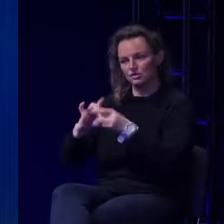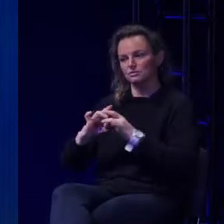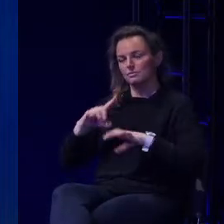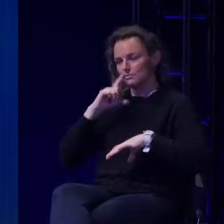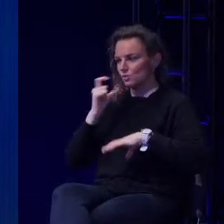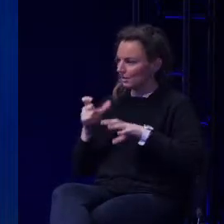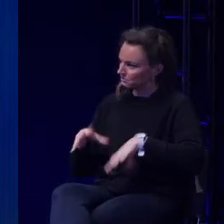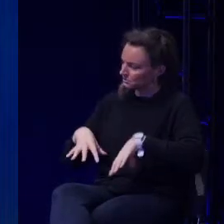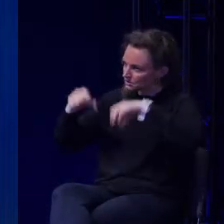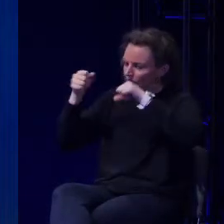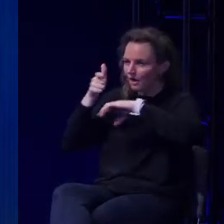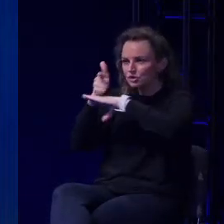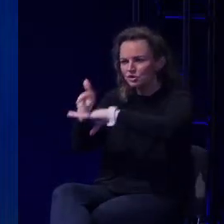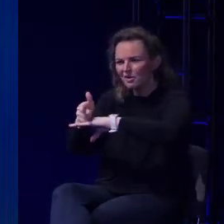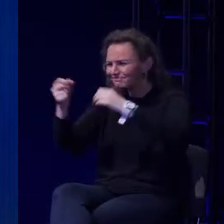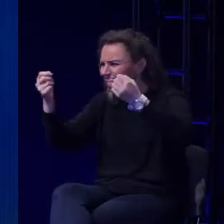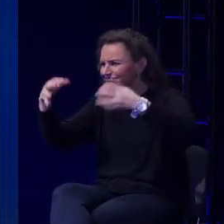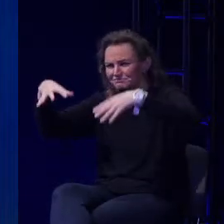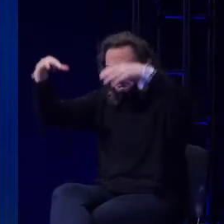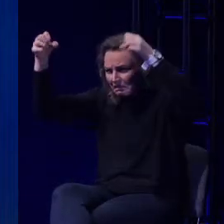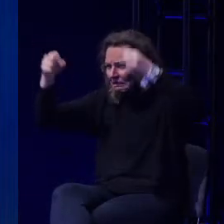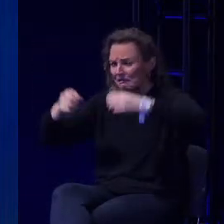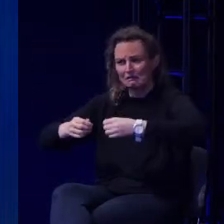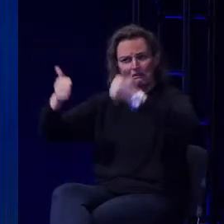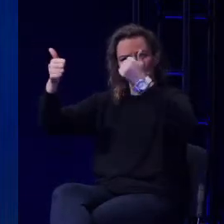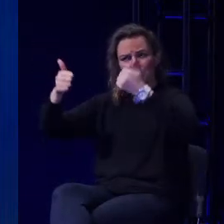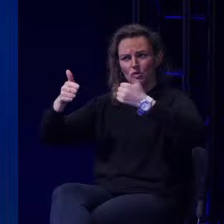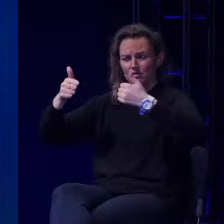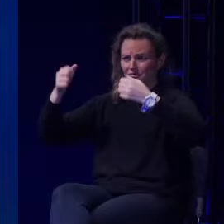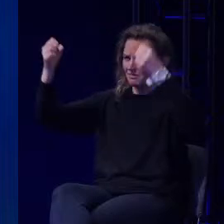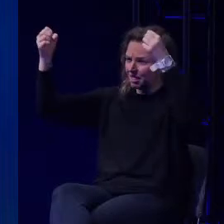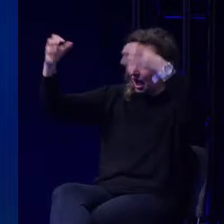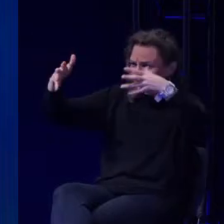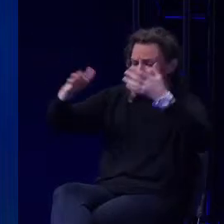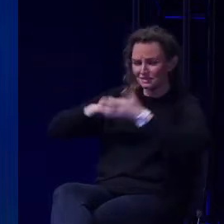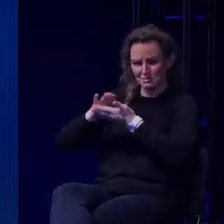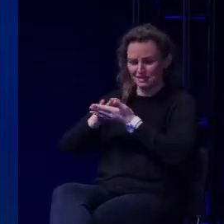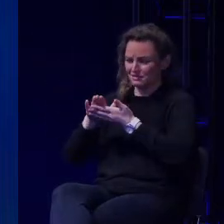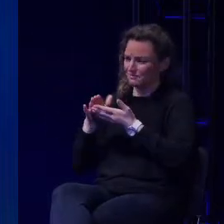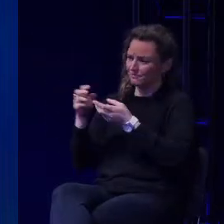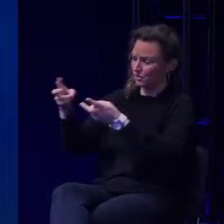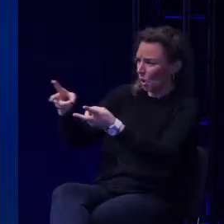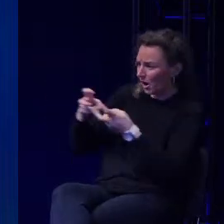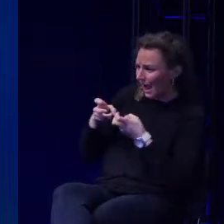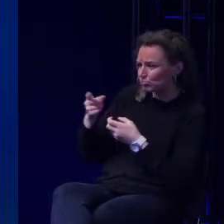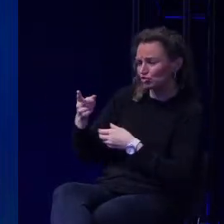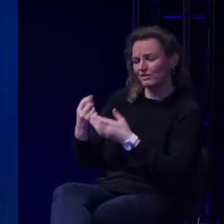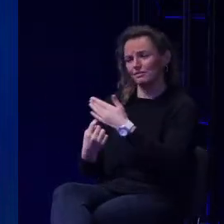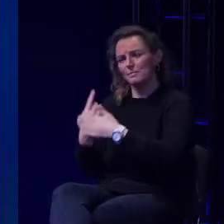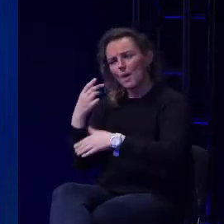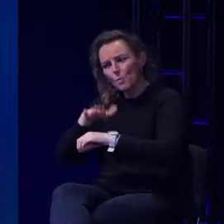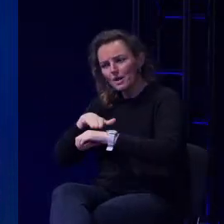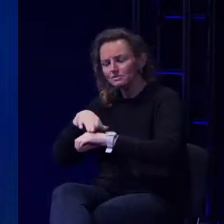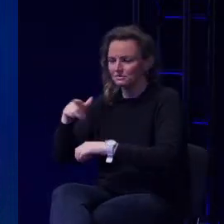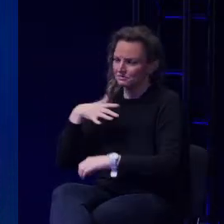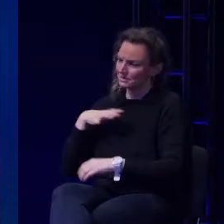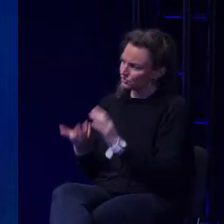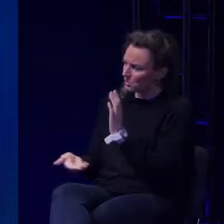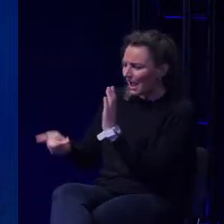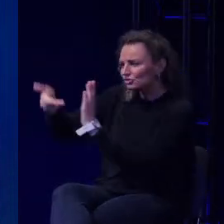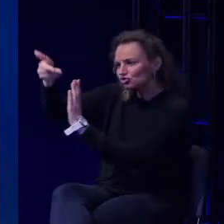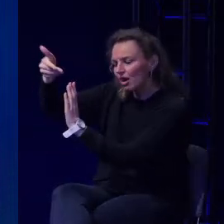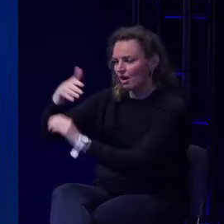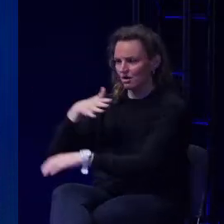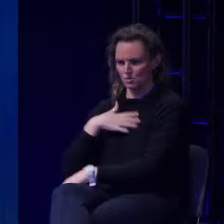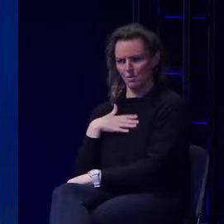not nice lighting, let alone like capturing the moment. You would move a little and get the backlight in there and just, wow, I like that shot.